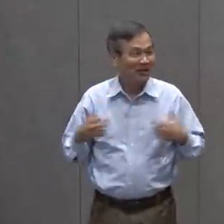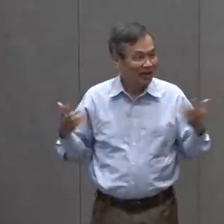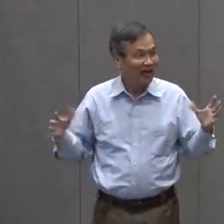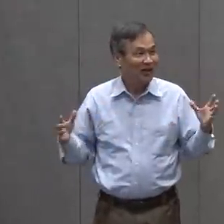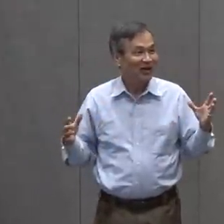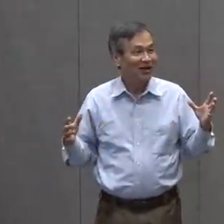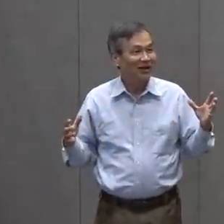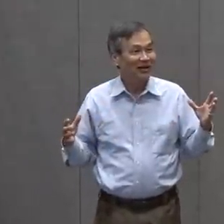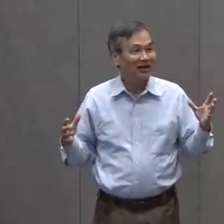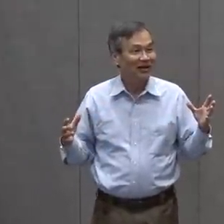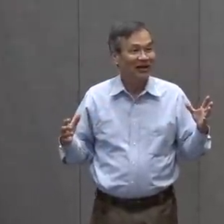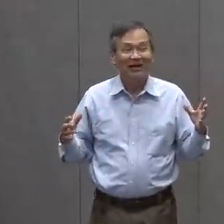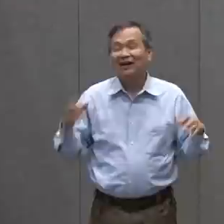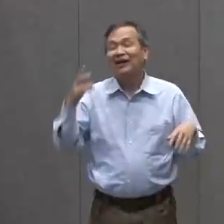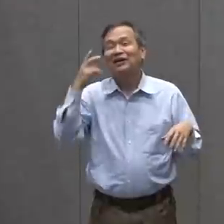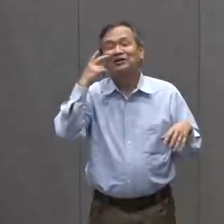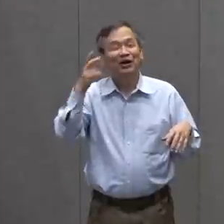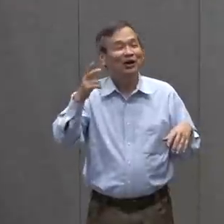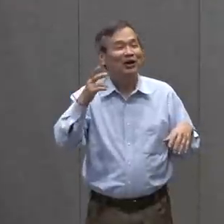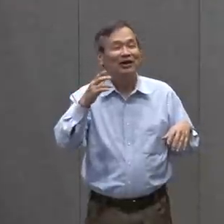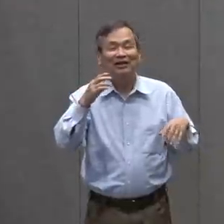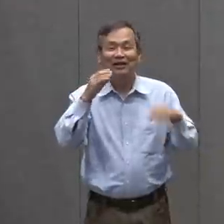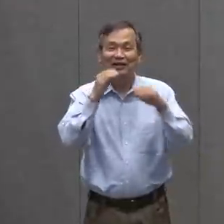All right, we're going to fix that.